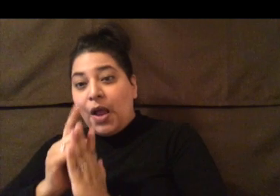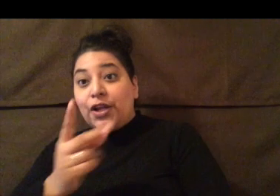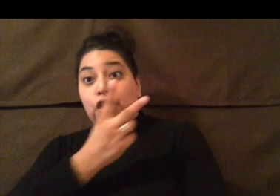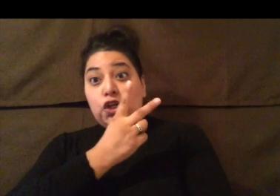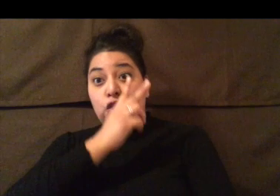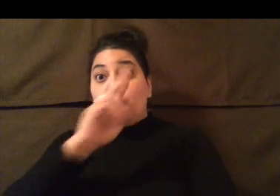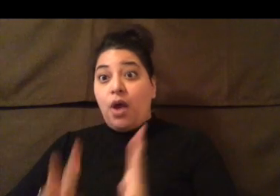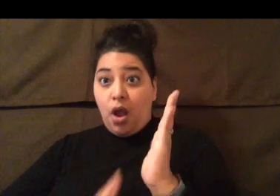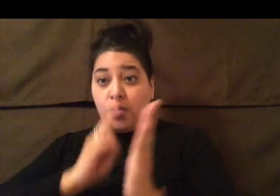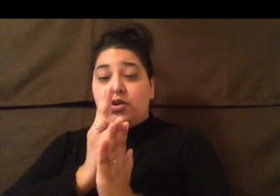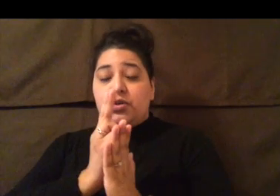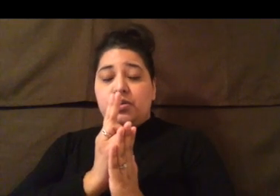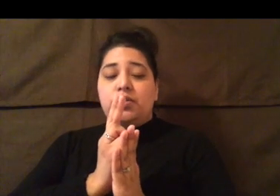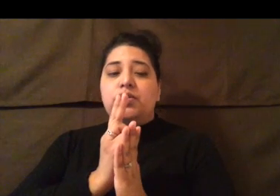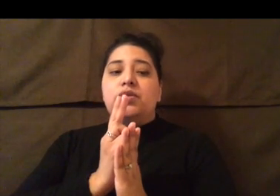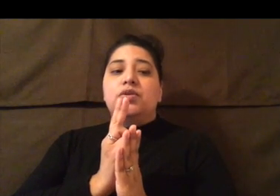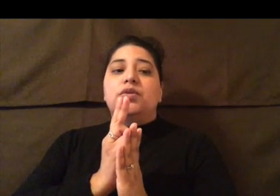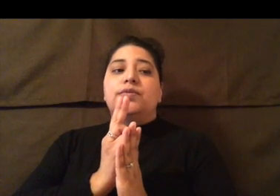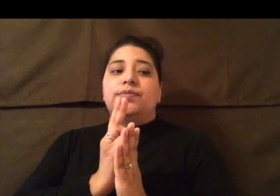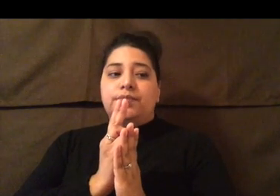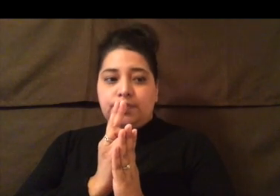that's 2 hours.